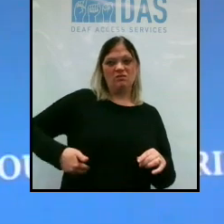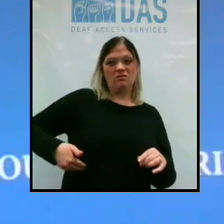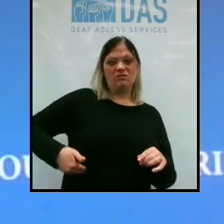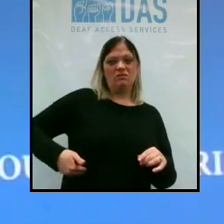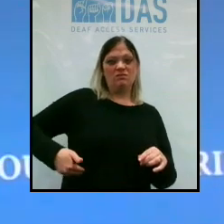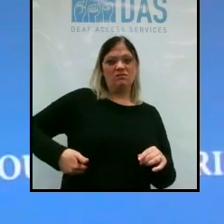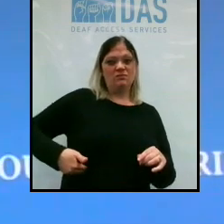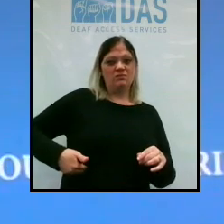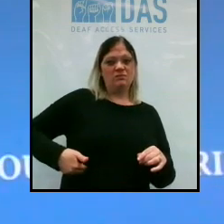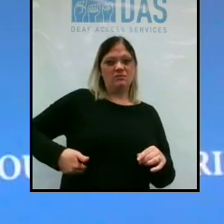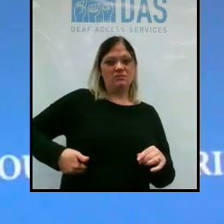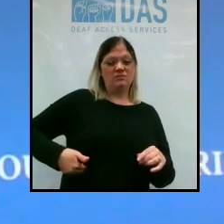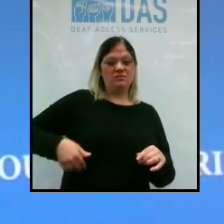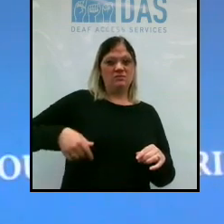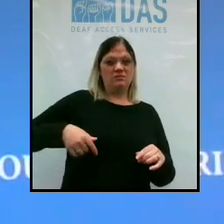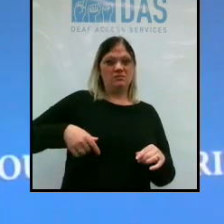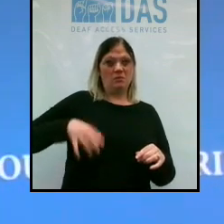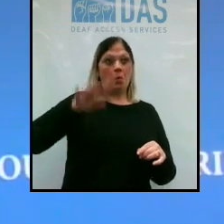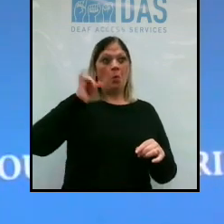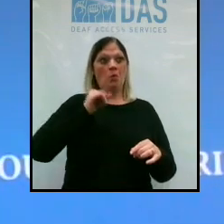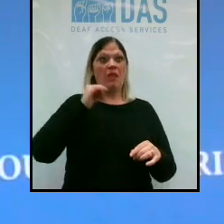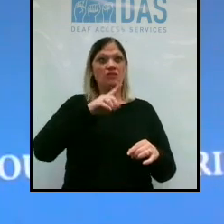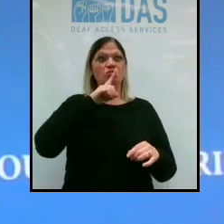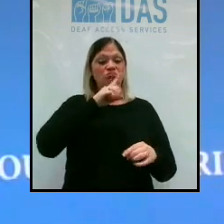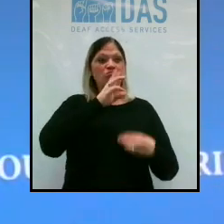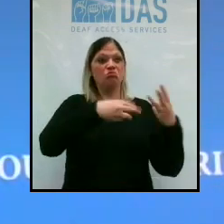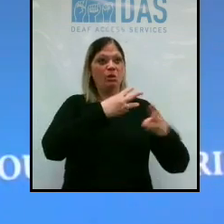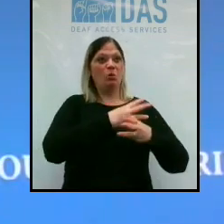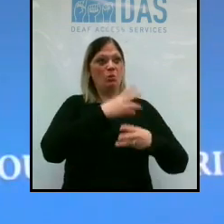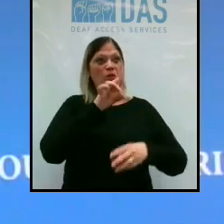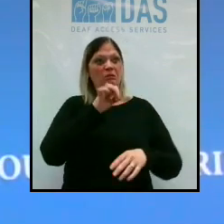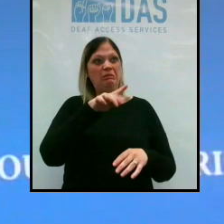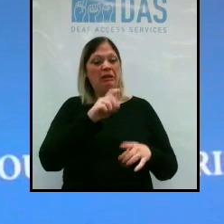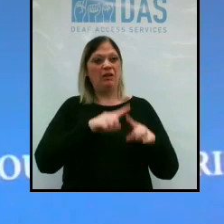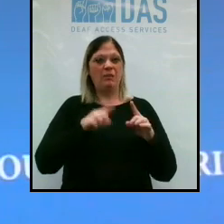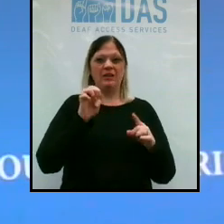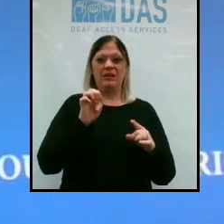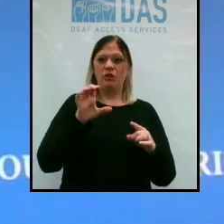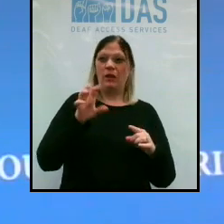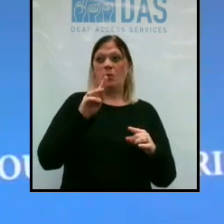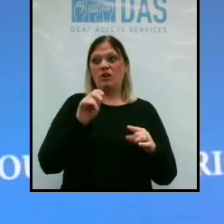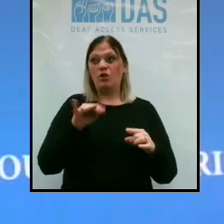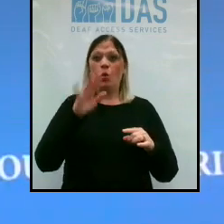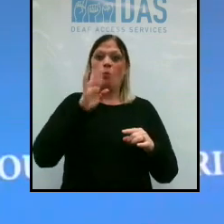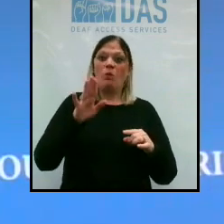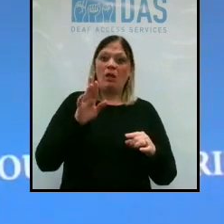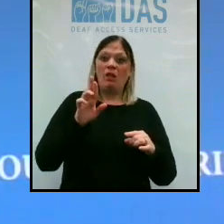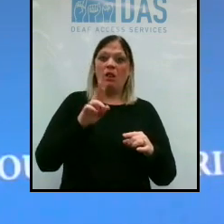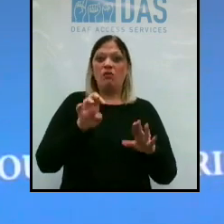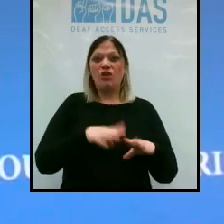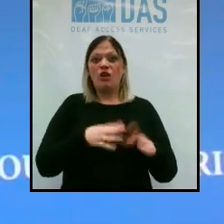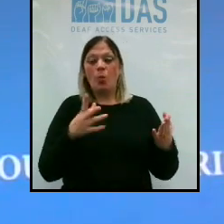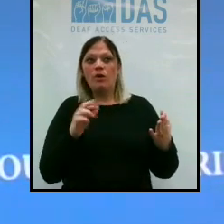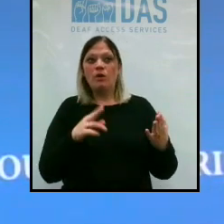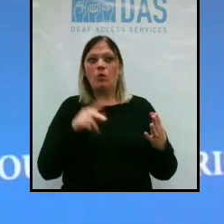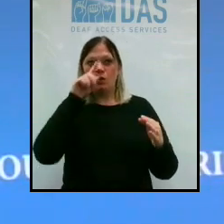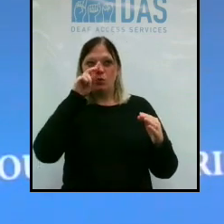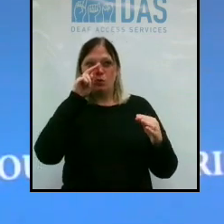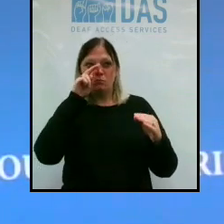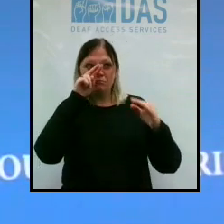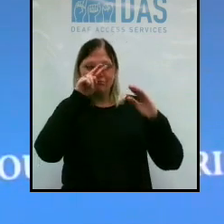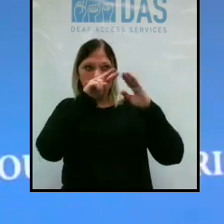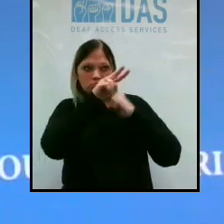that that is a realistic date for Erie County or Western New York to start opening up? Or do you